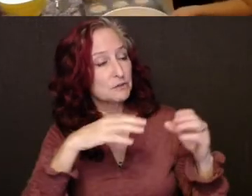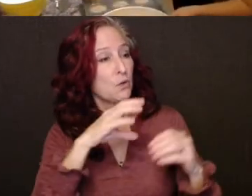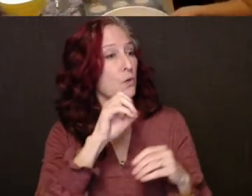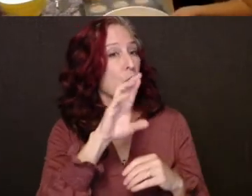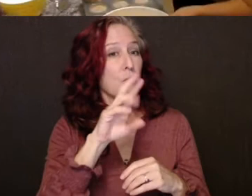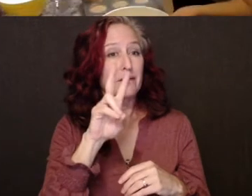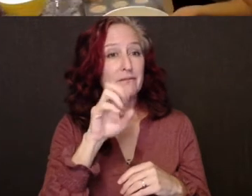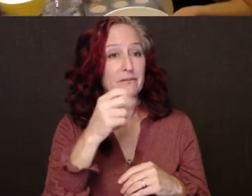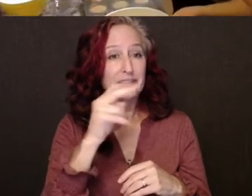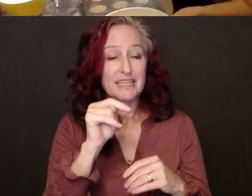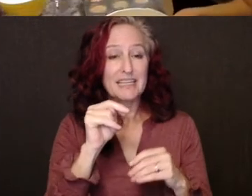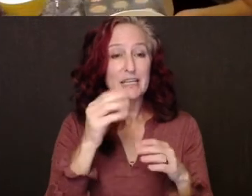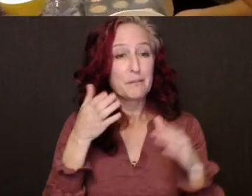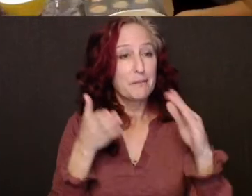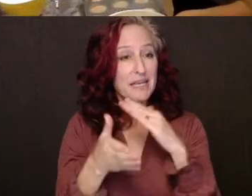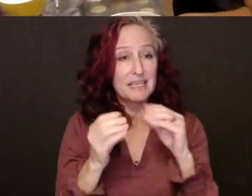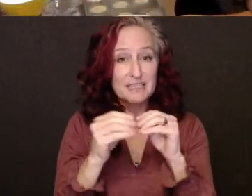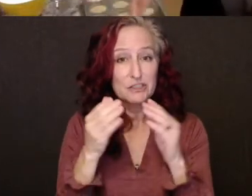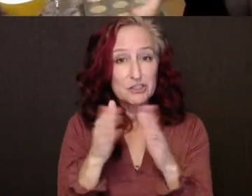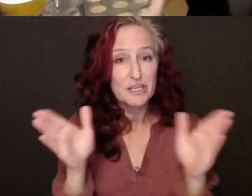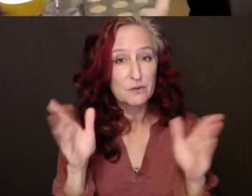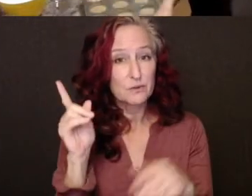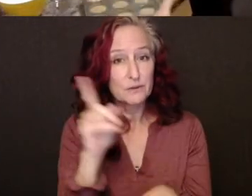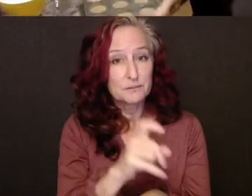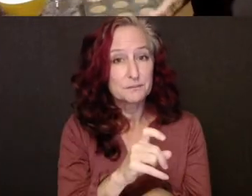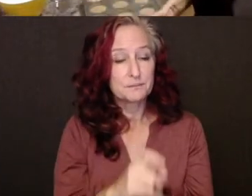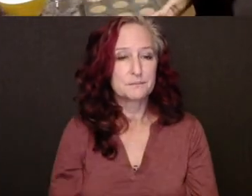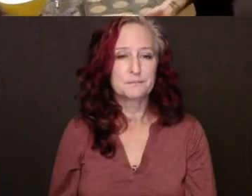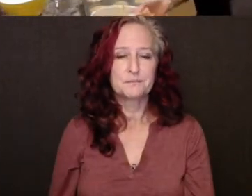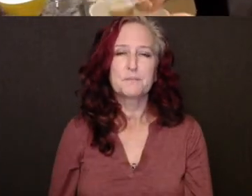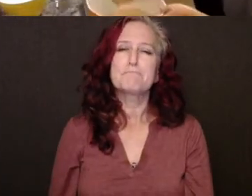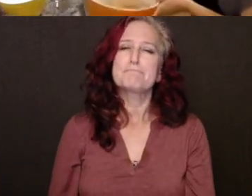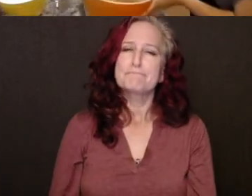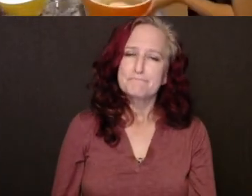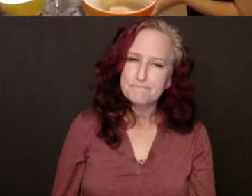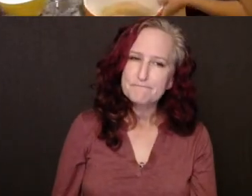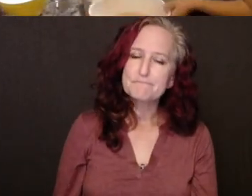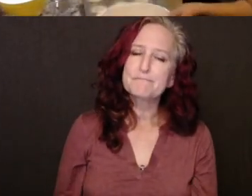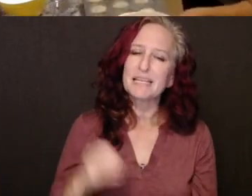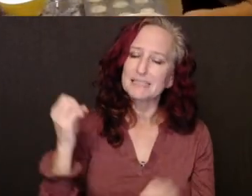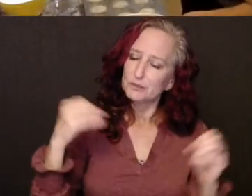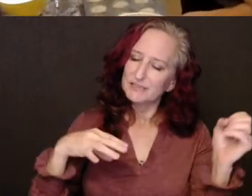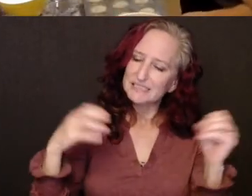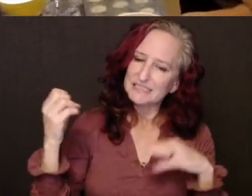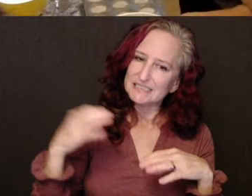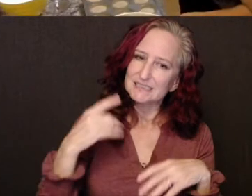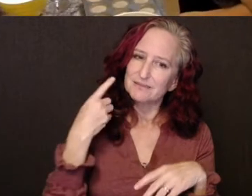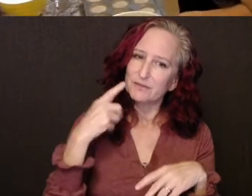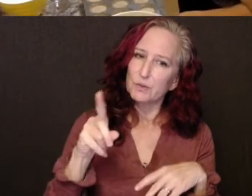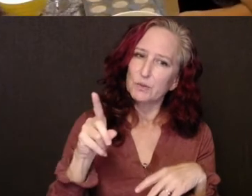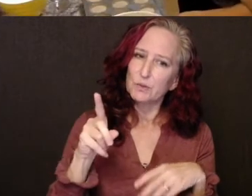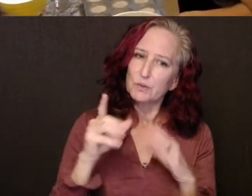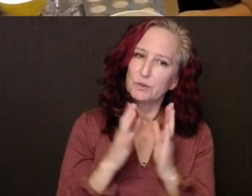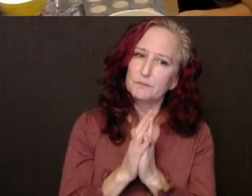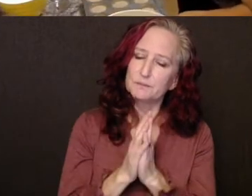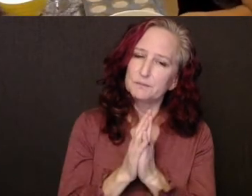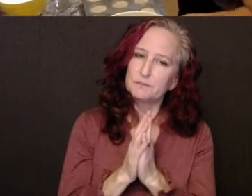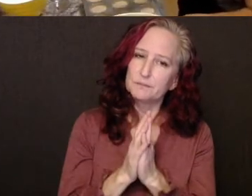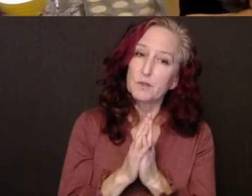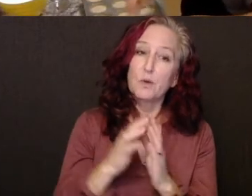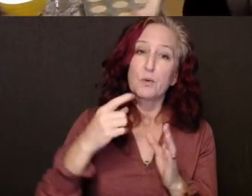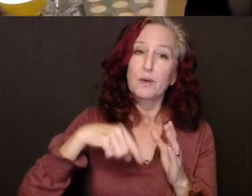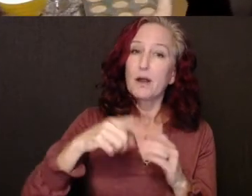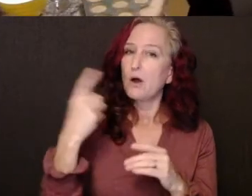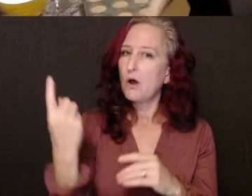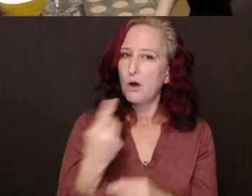I know that you're really conscientious about sourcing your ingredients. So do you have any recommendations for your favorite